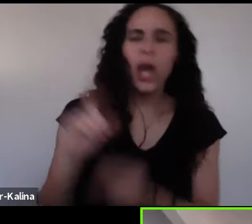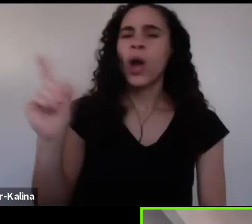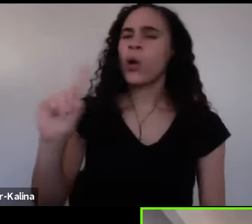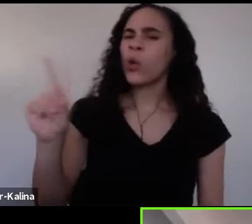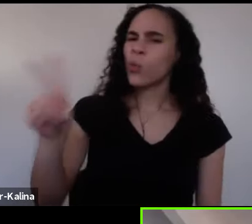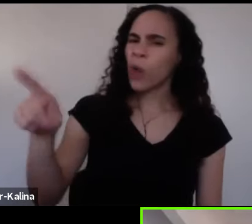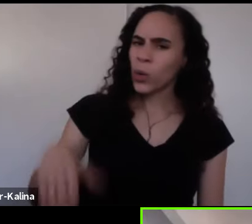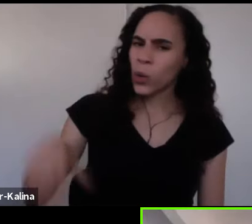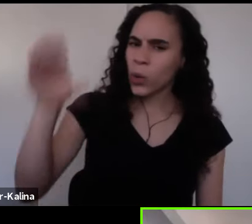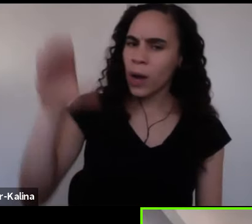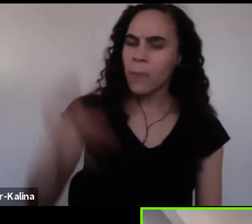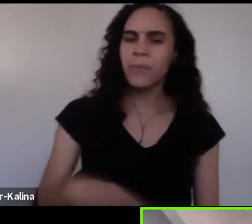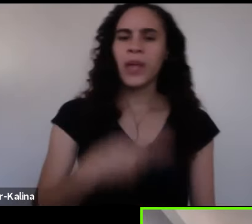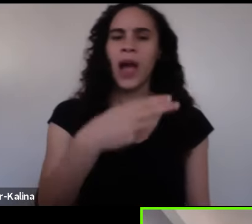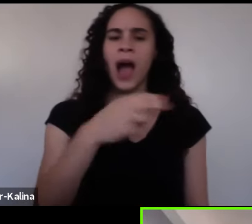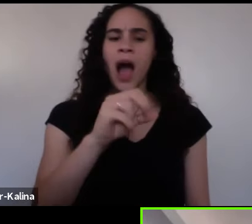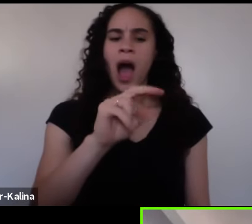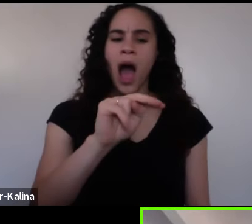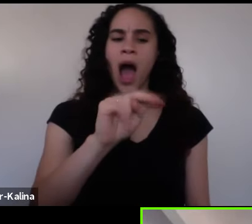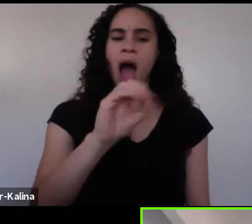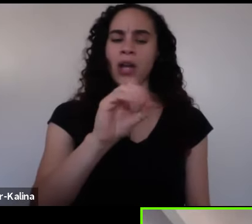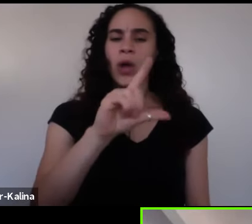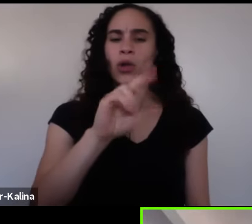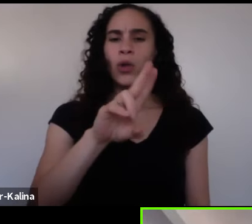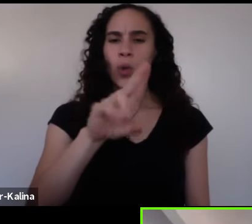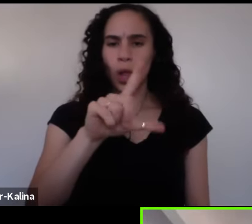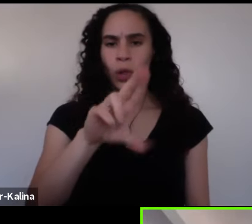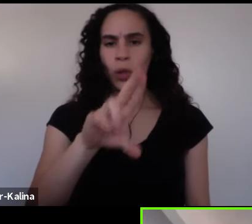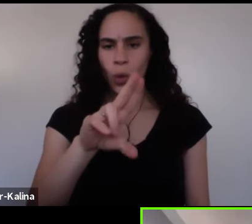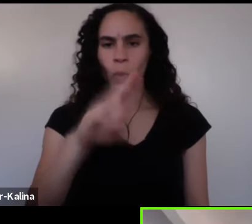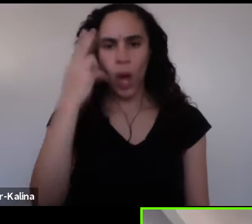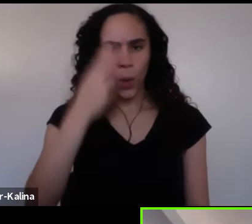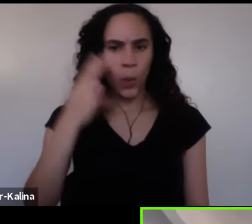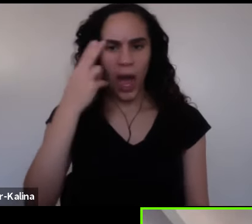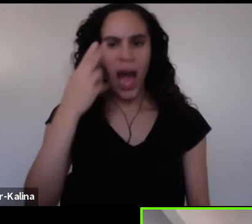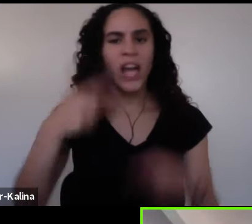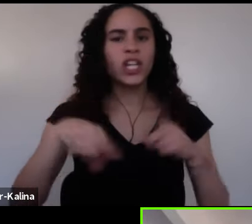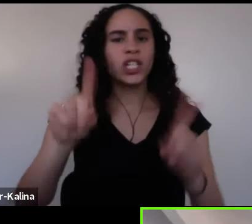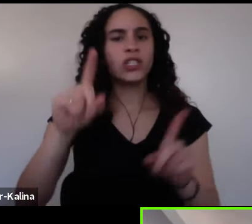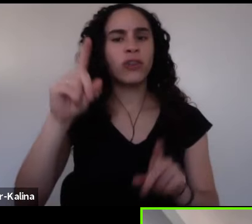in Honolulu, Hawaii during the summers, during the school year.